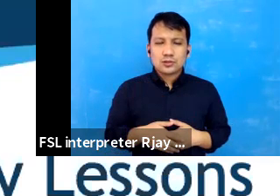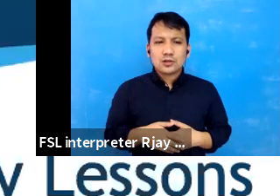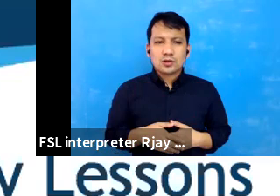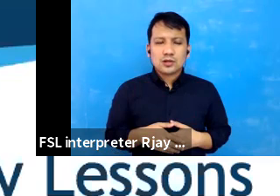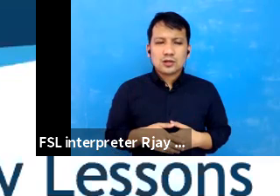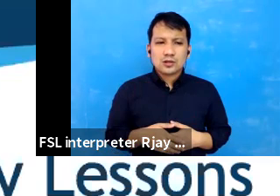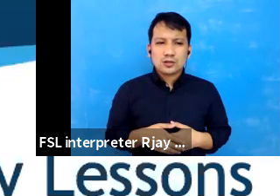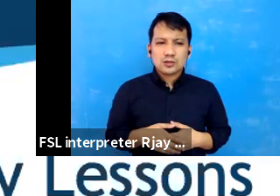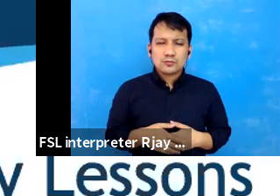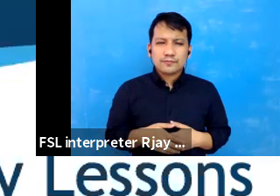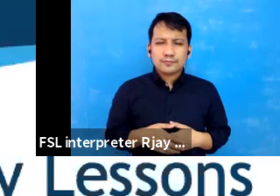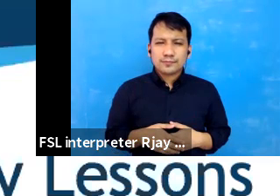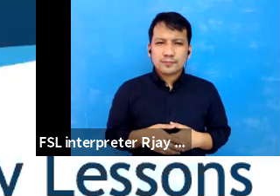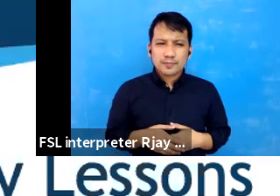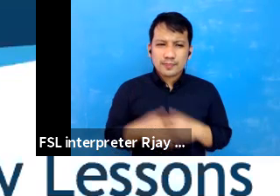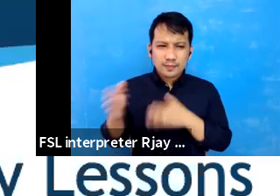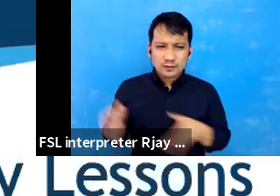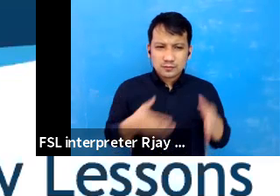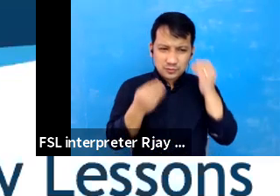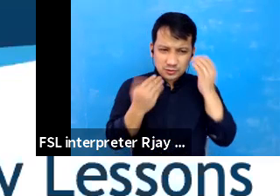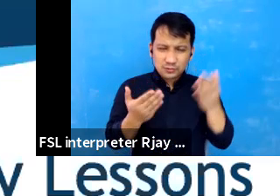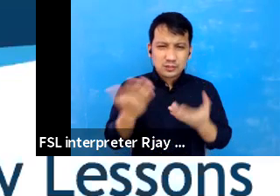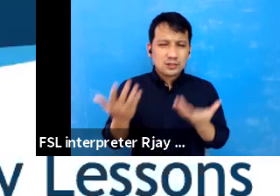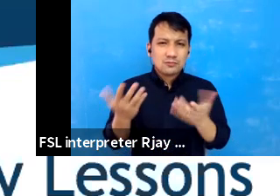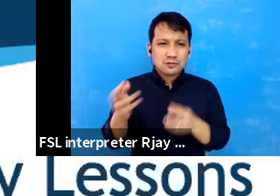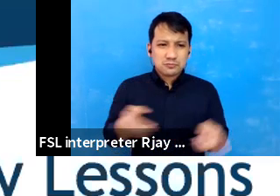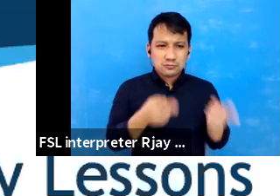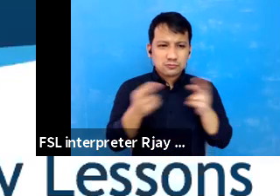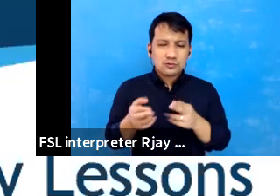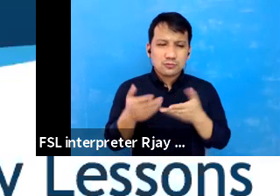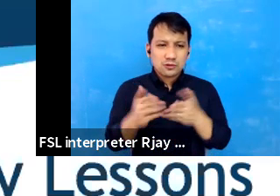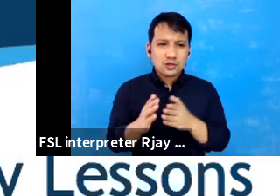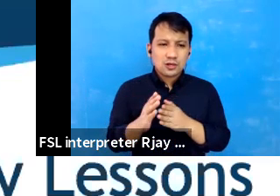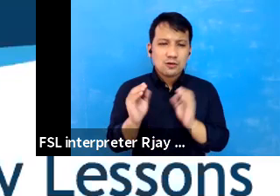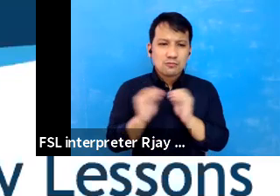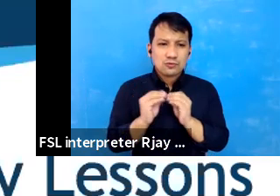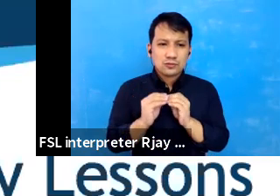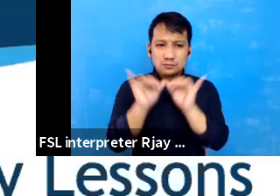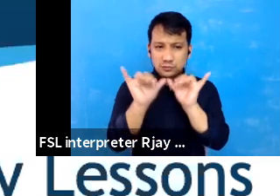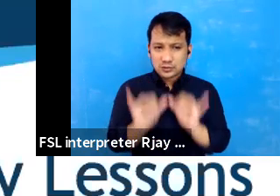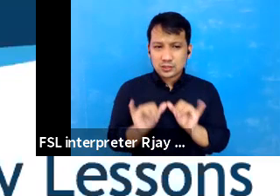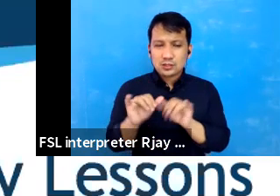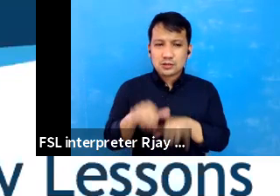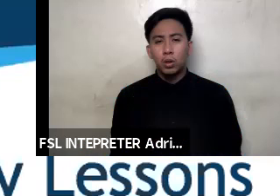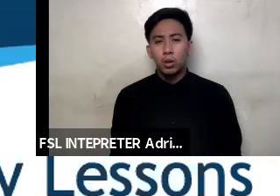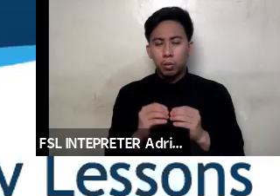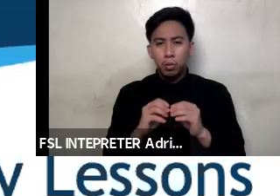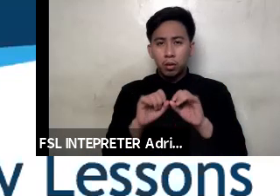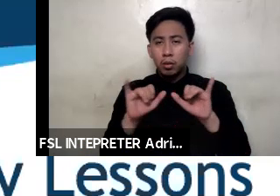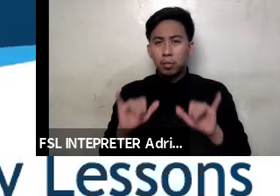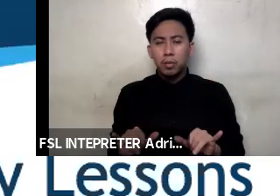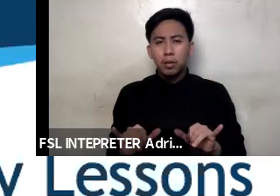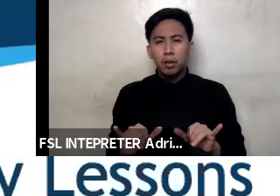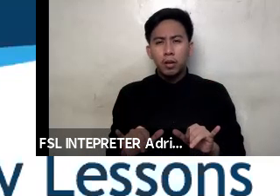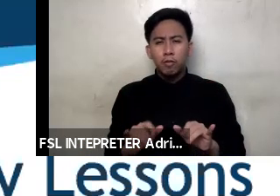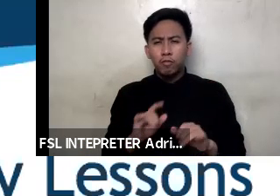And situating the programs within the life cycle also allows to a more systematic and comprehensive analysis of